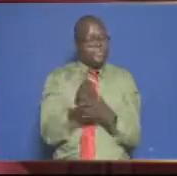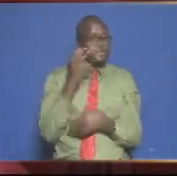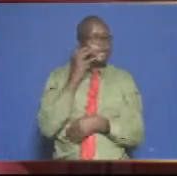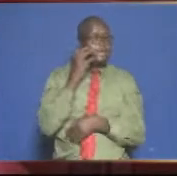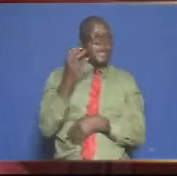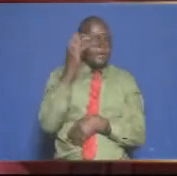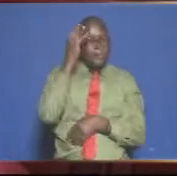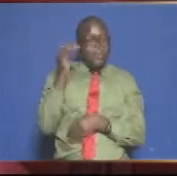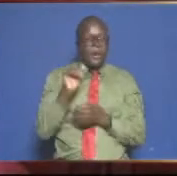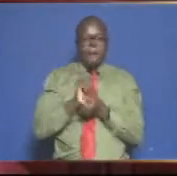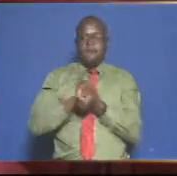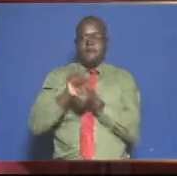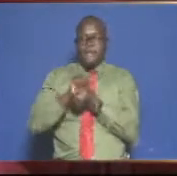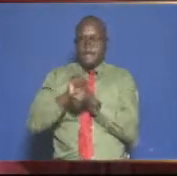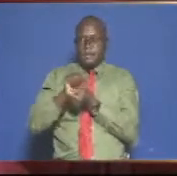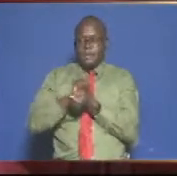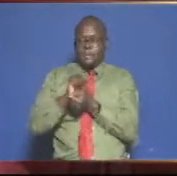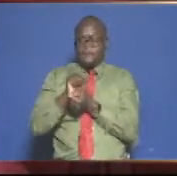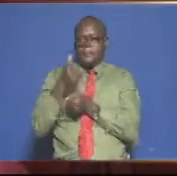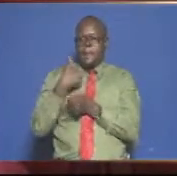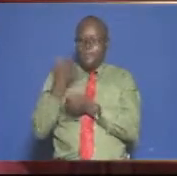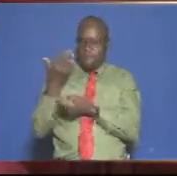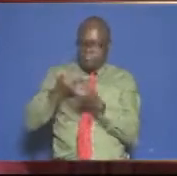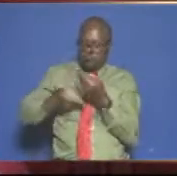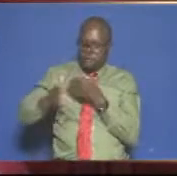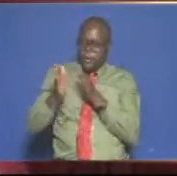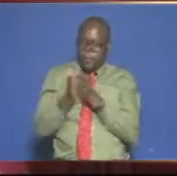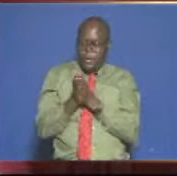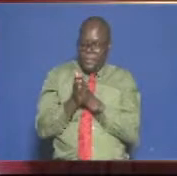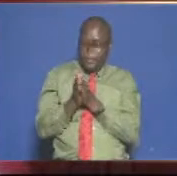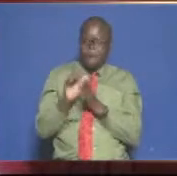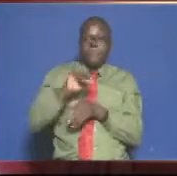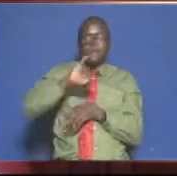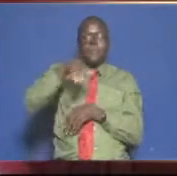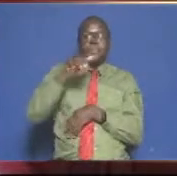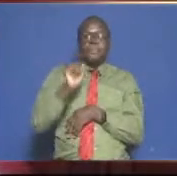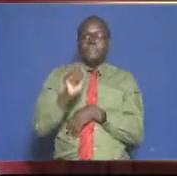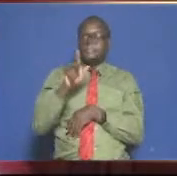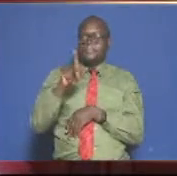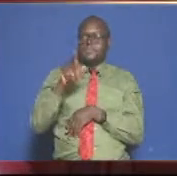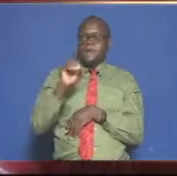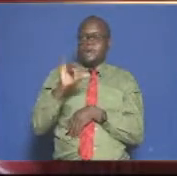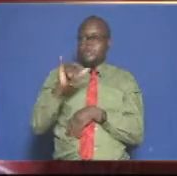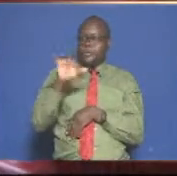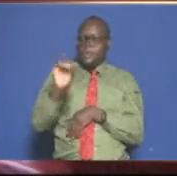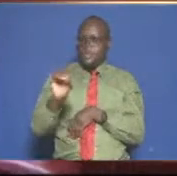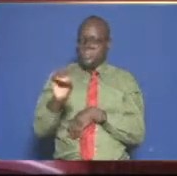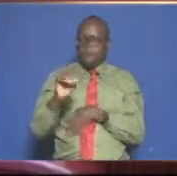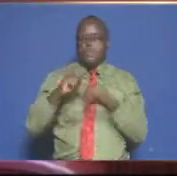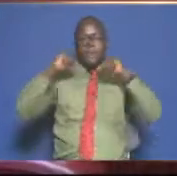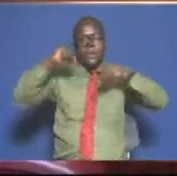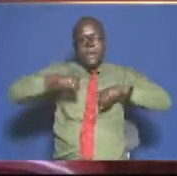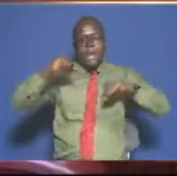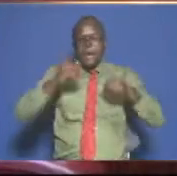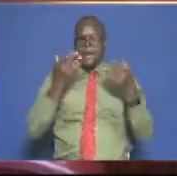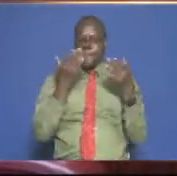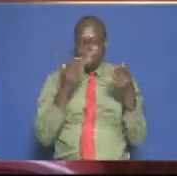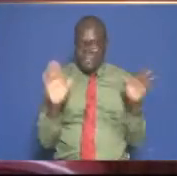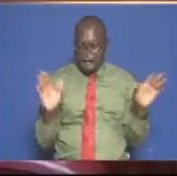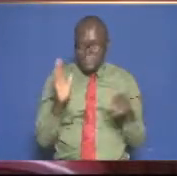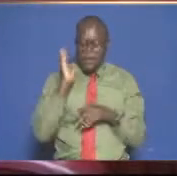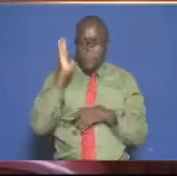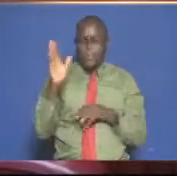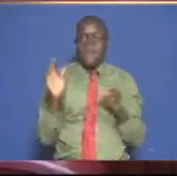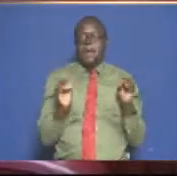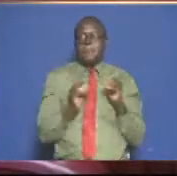on Friday, I had a conversation with the late Washington Jakoyo Midiwo, and we agreed with him that we would